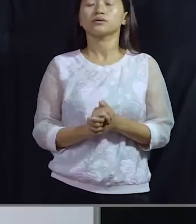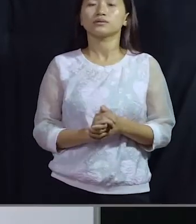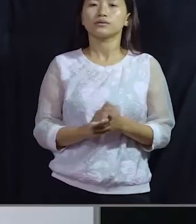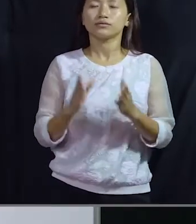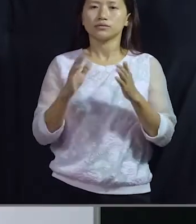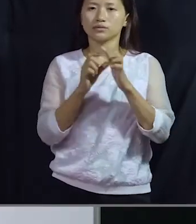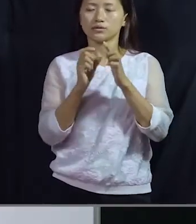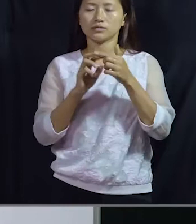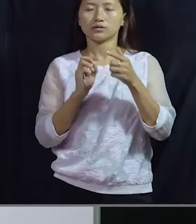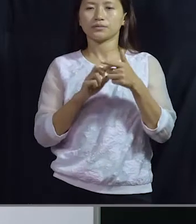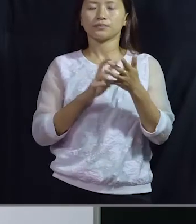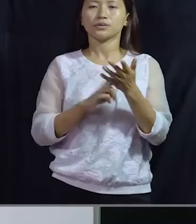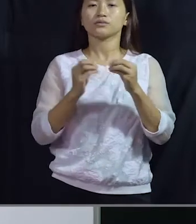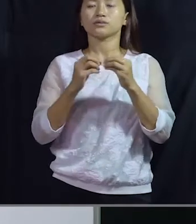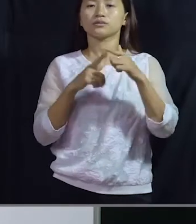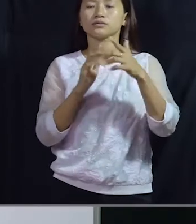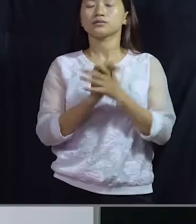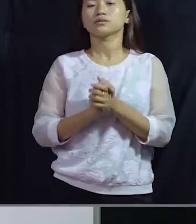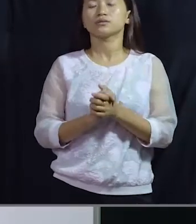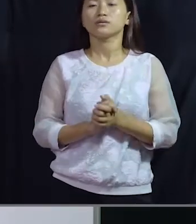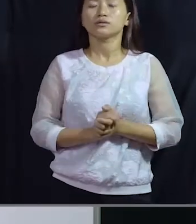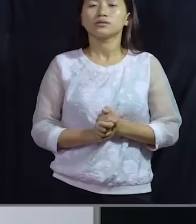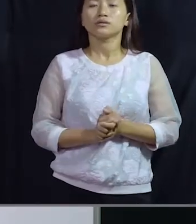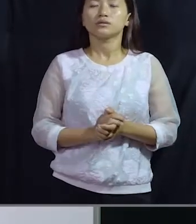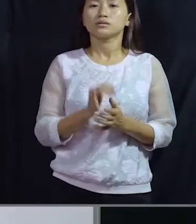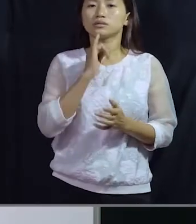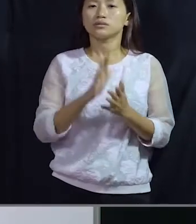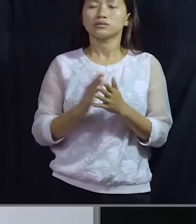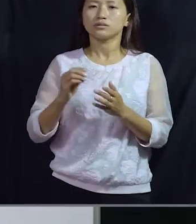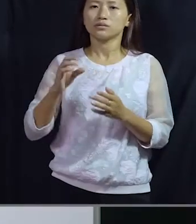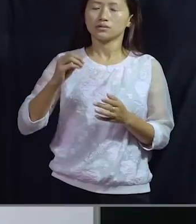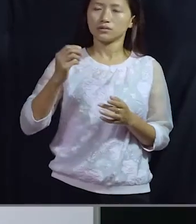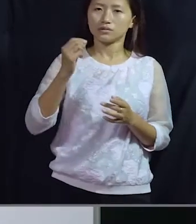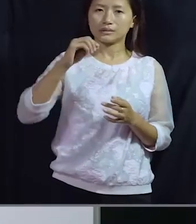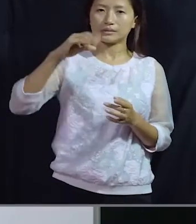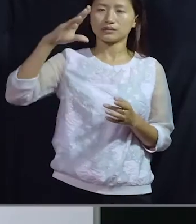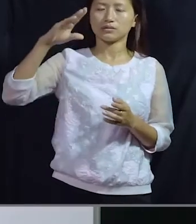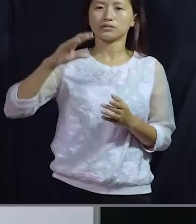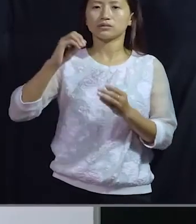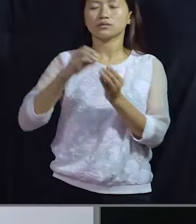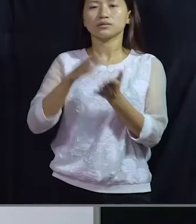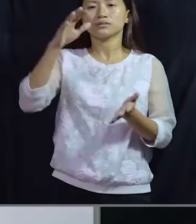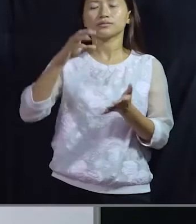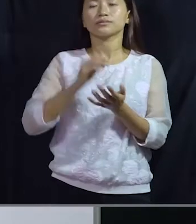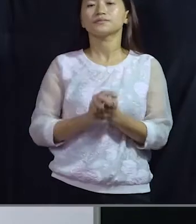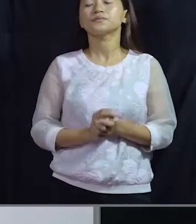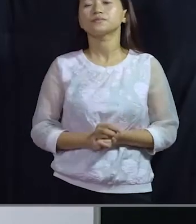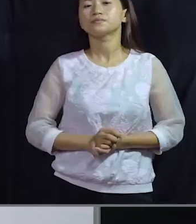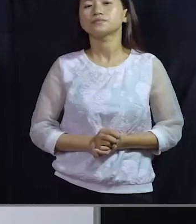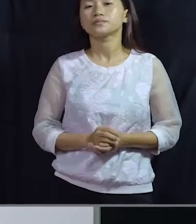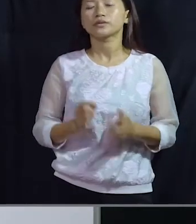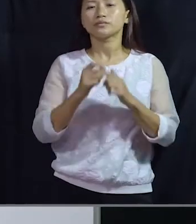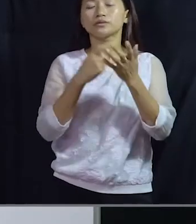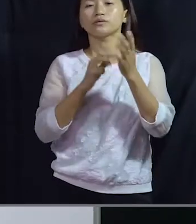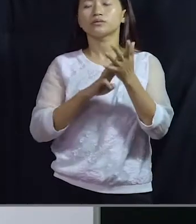debts. The provision for doubtful debts is increased. It is in your additional information. It is given the